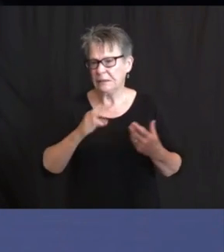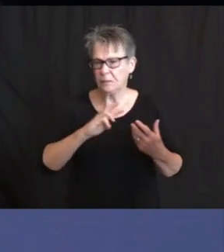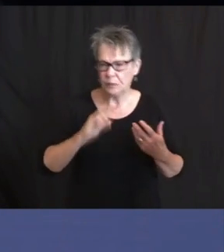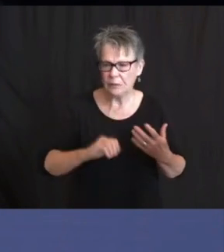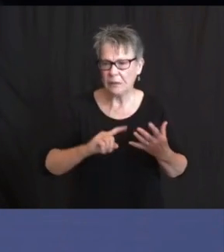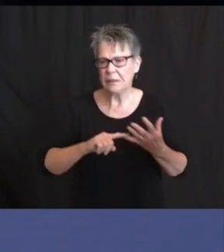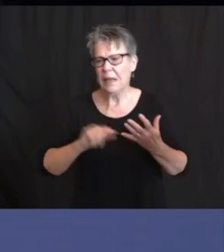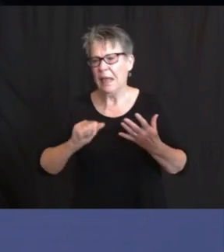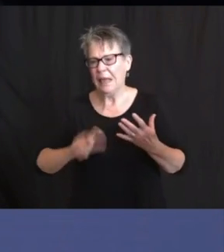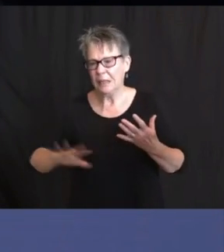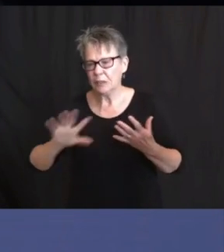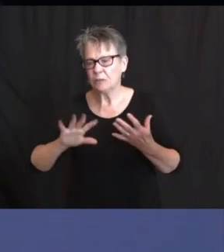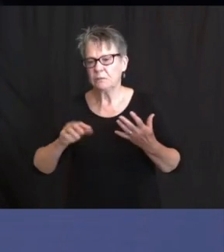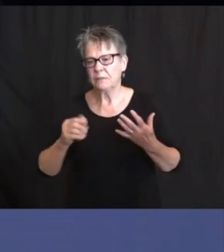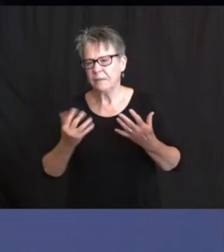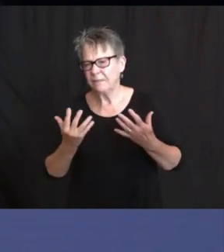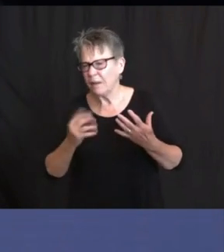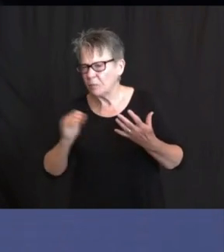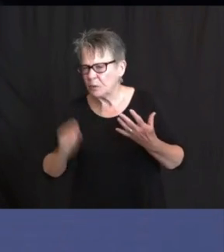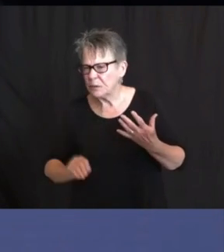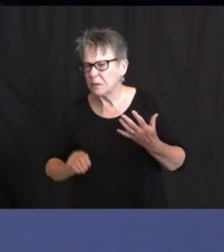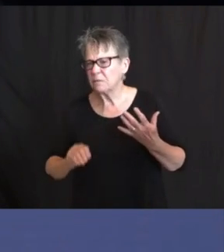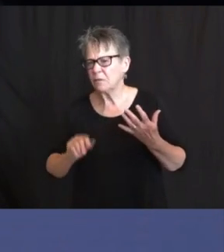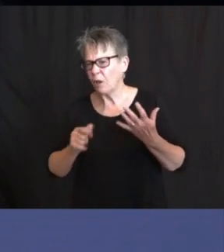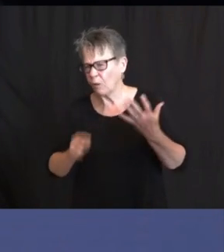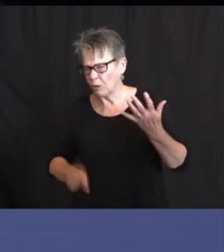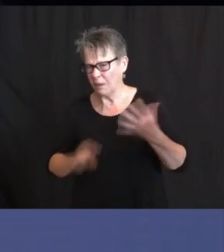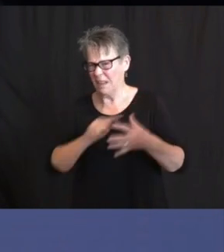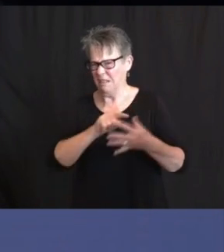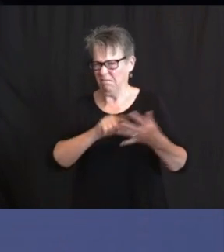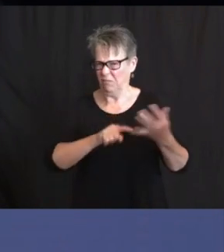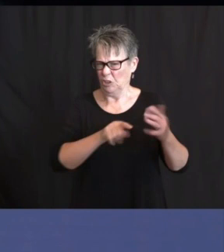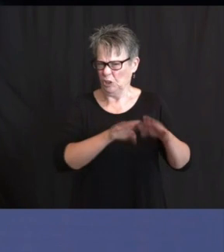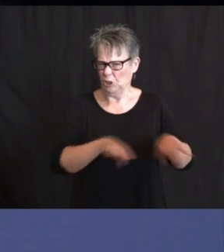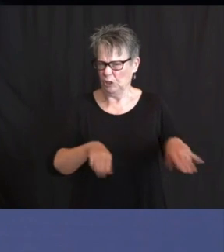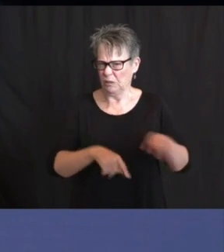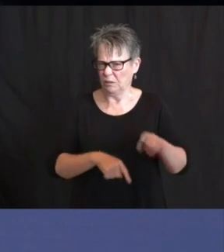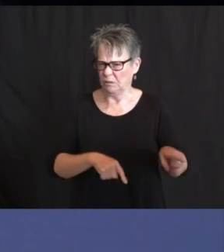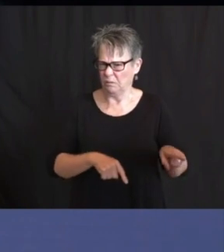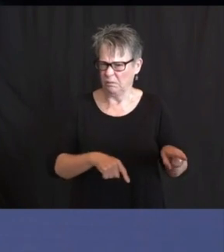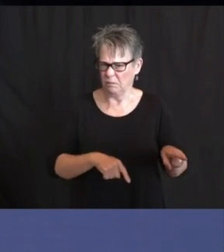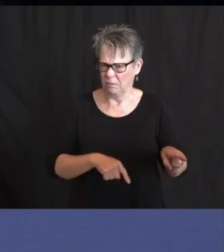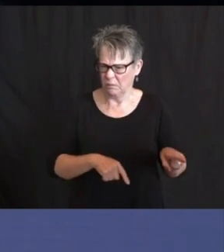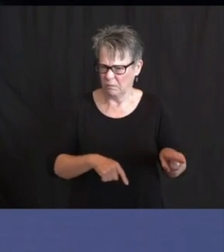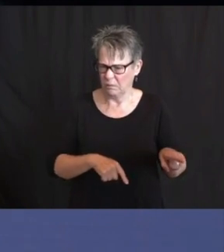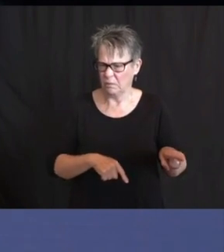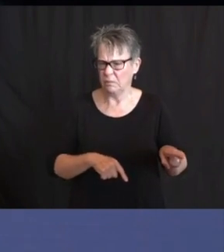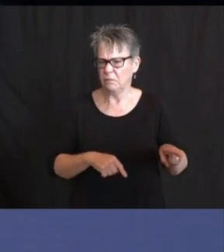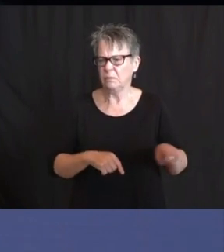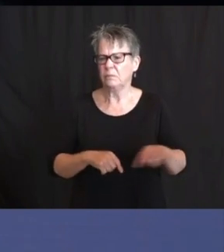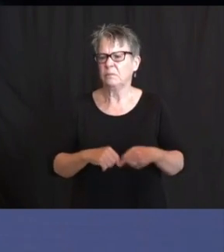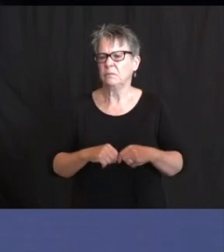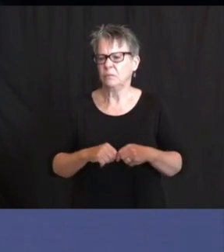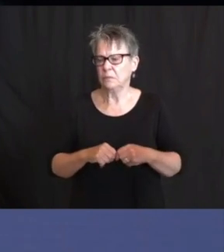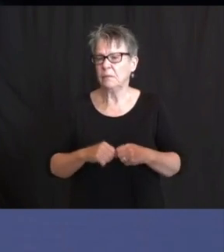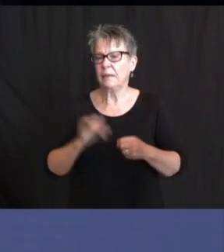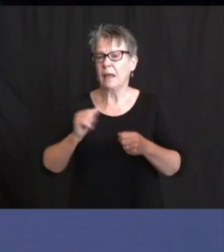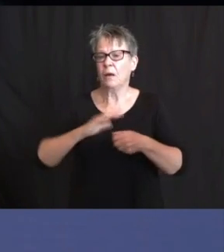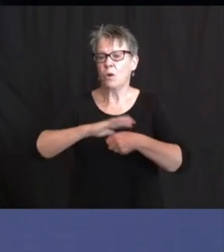governor reviewed the new cases and deaths reported today. In terms of race and ethnicity, the deaths are as follows: